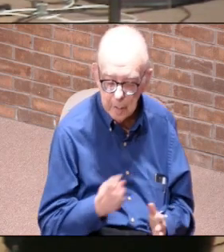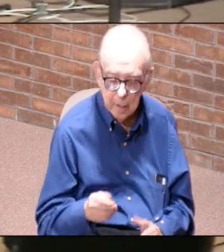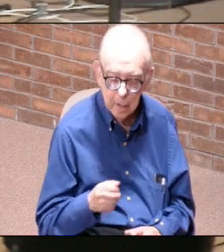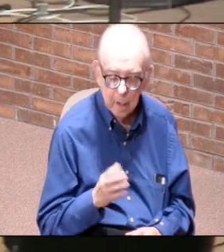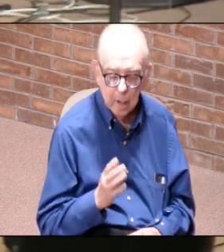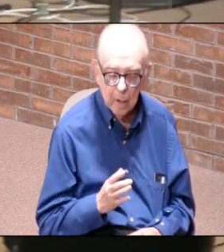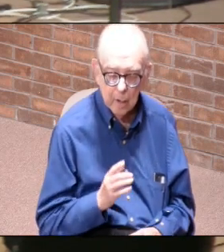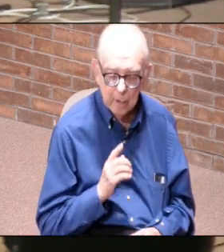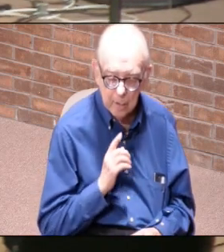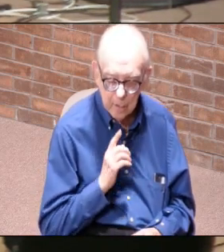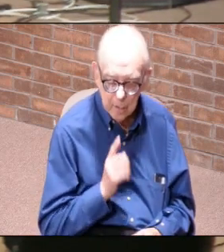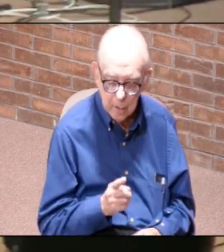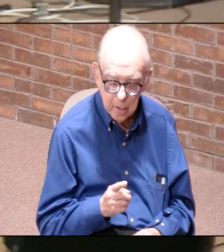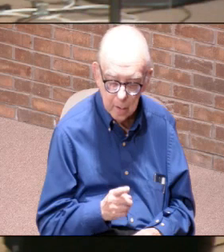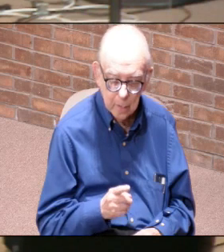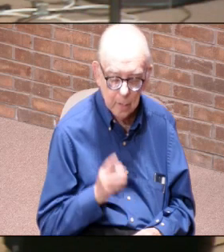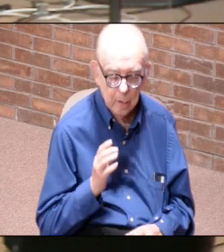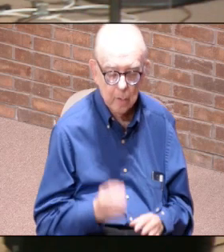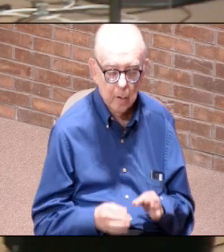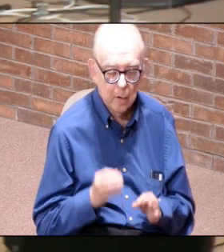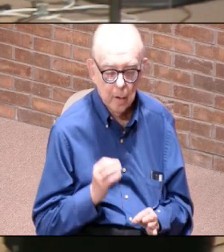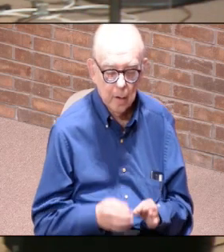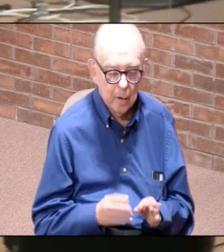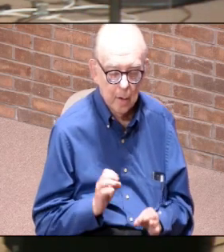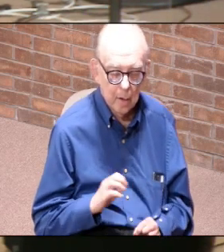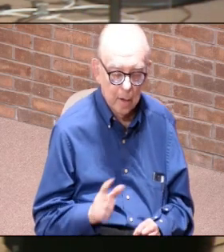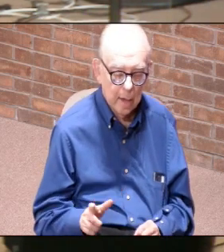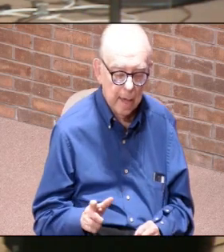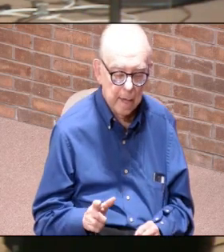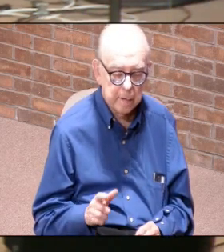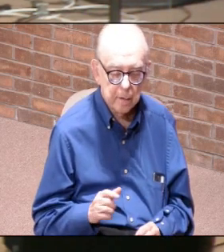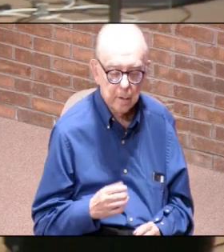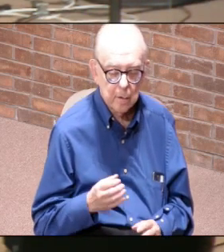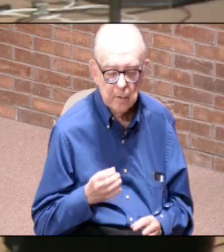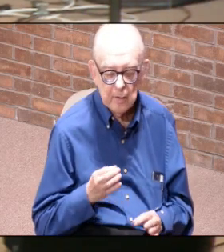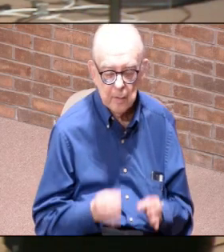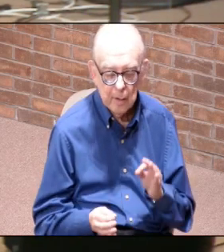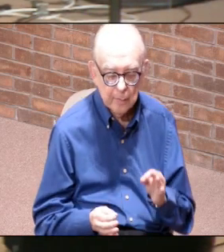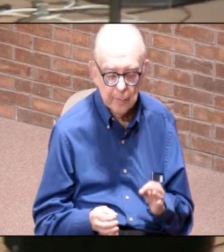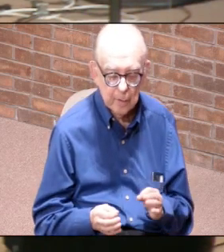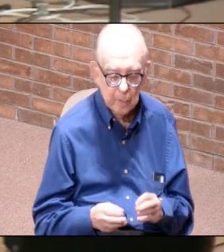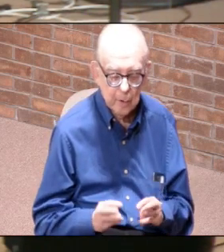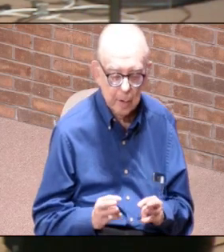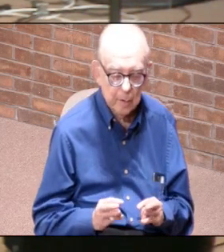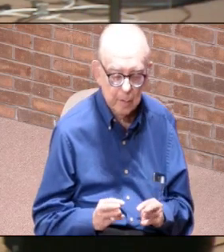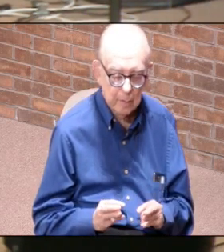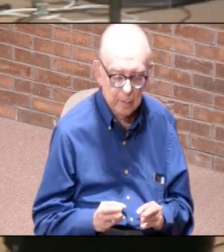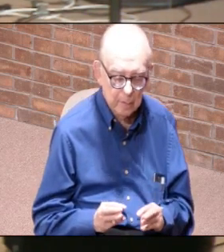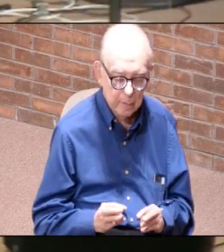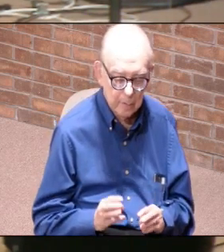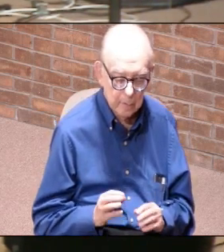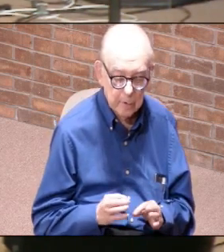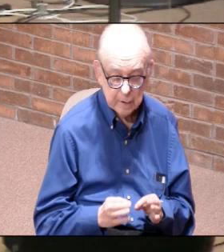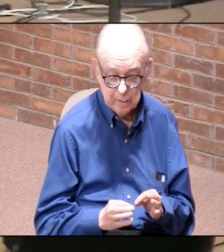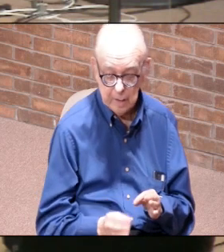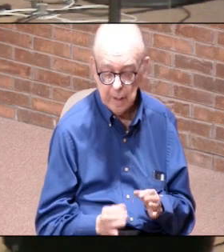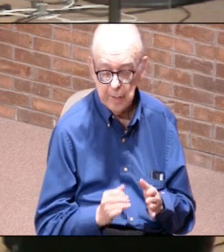God is going to judge evil and injustice. And we can delay